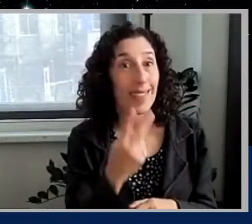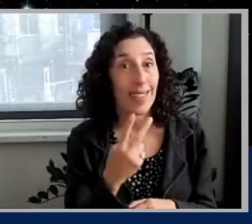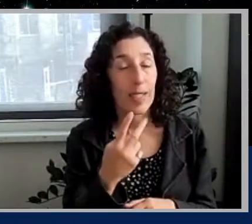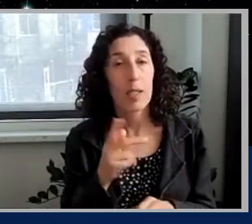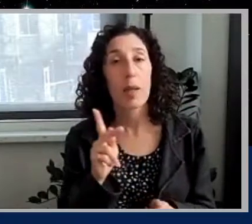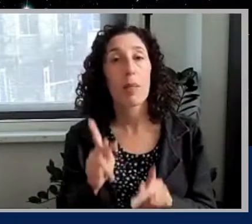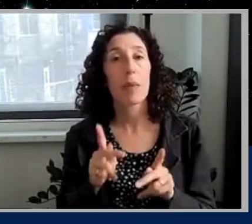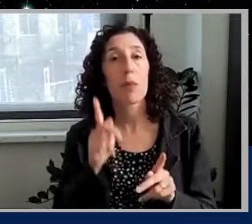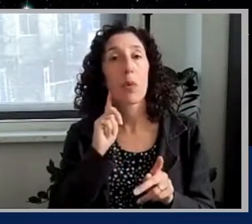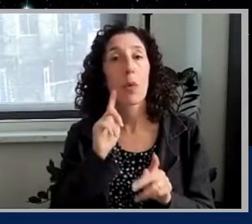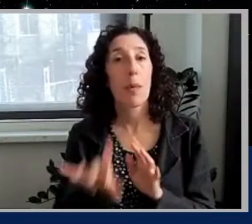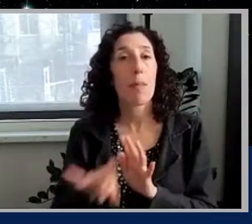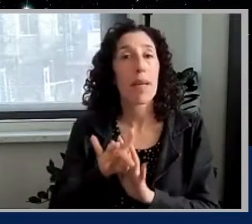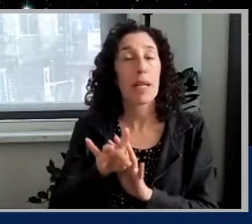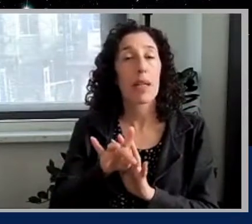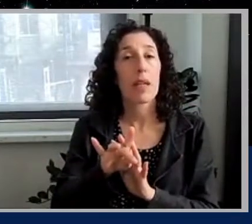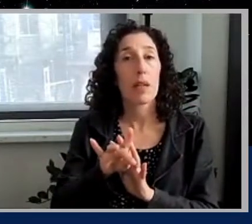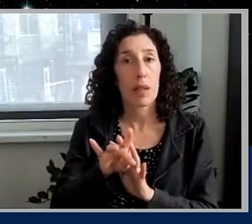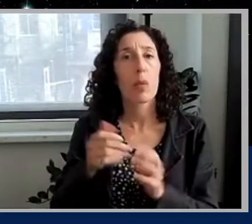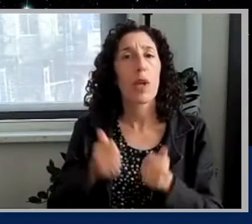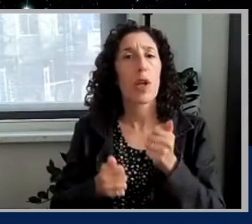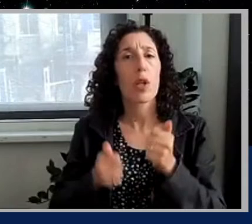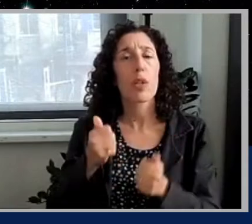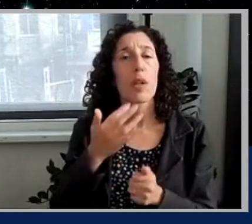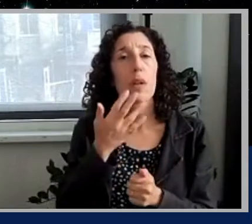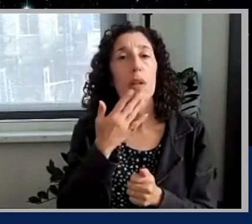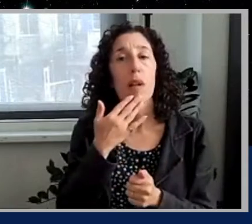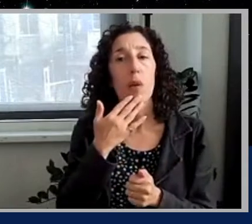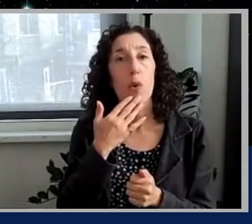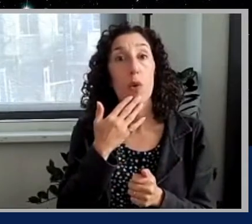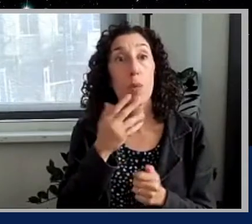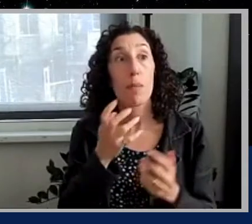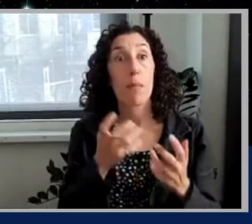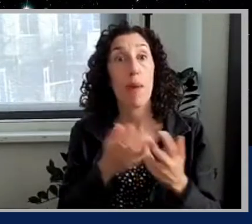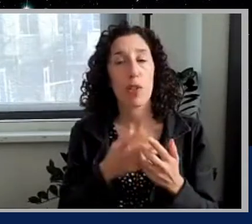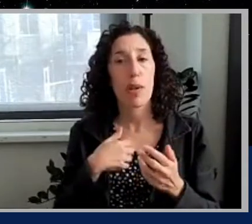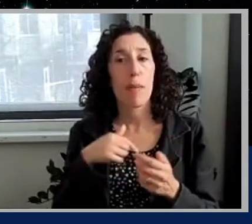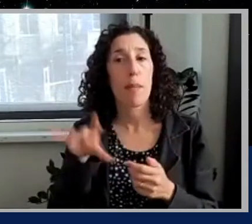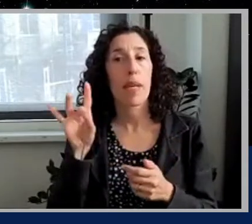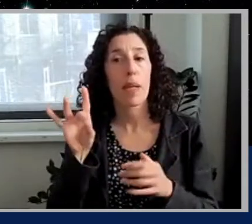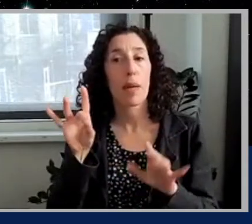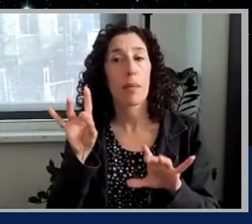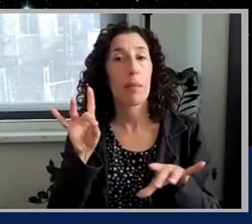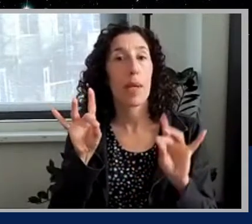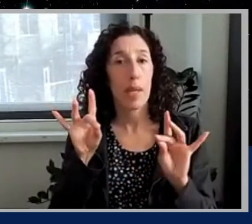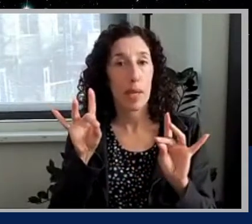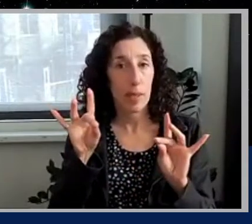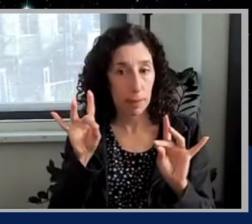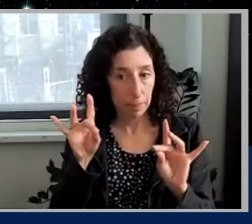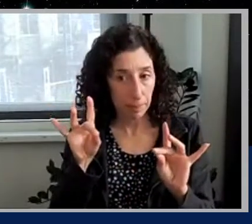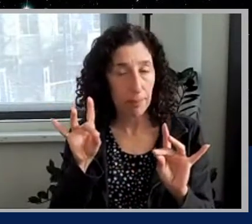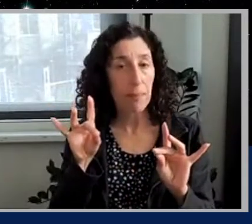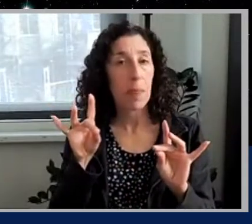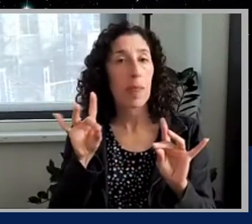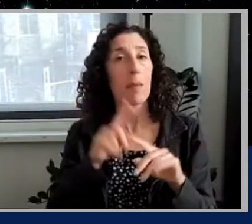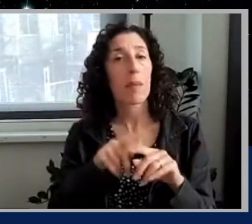data they're trying to convey. But it almost makes me think that maybe, in all of our spare time